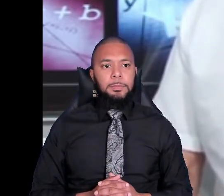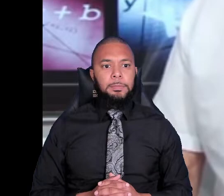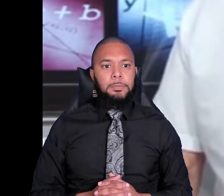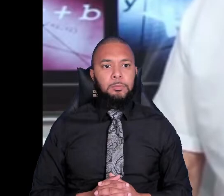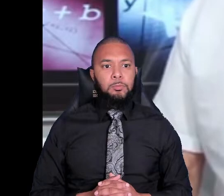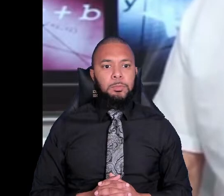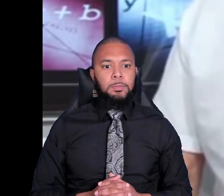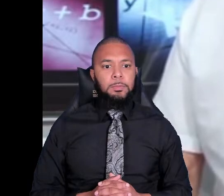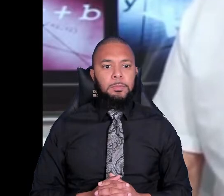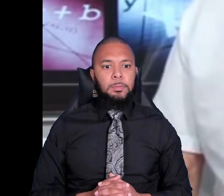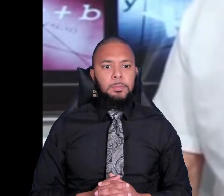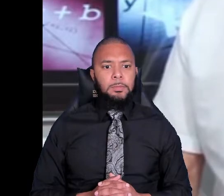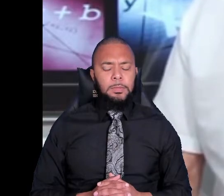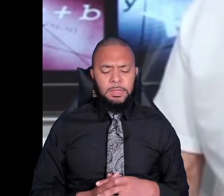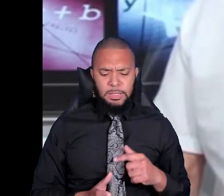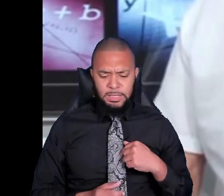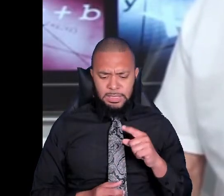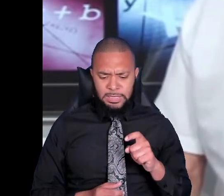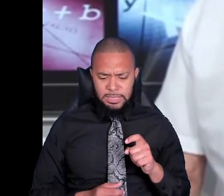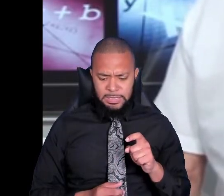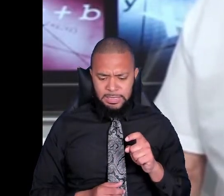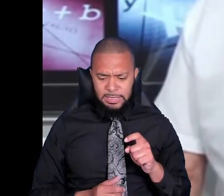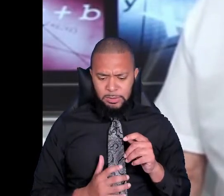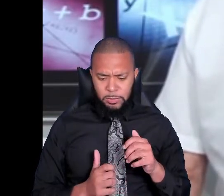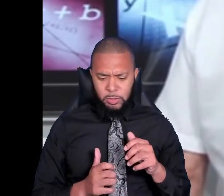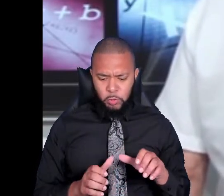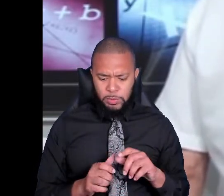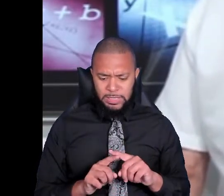going to get a different sort of an example here.